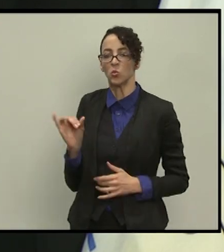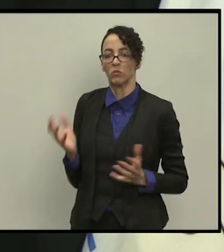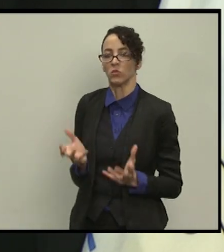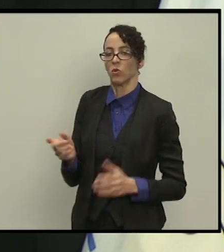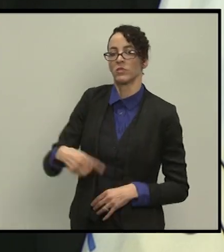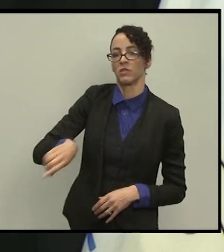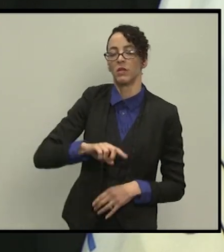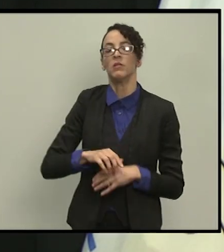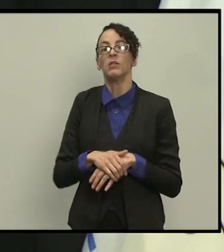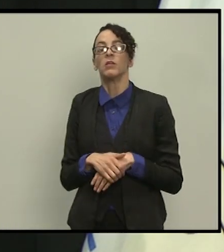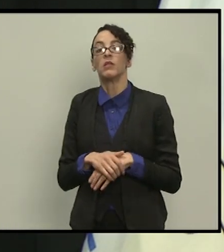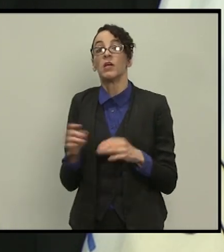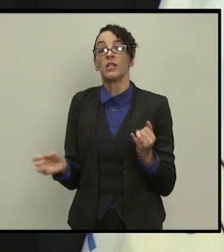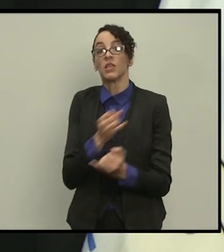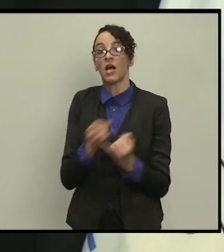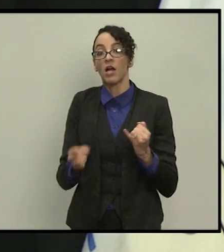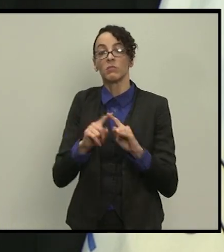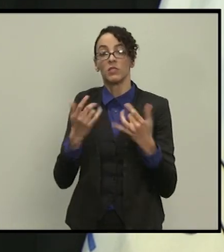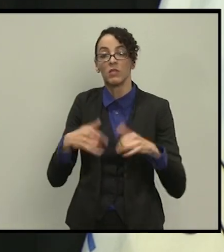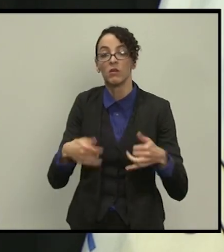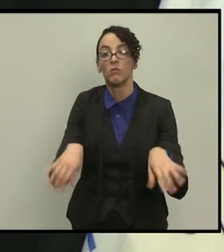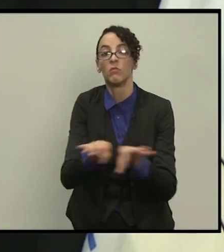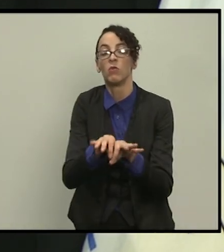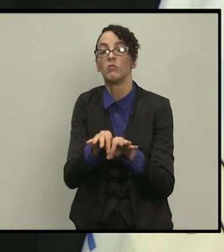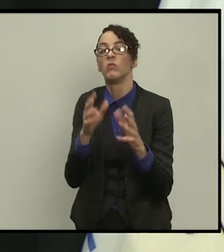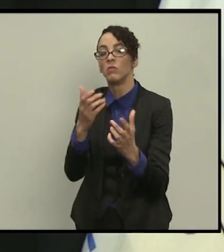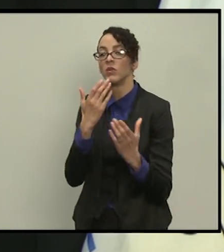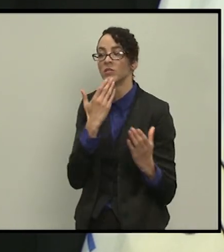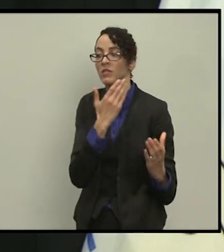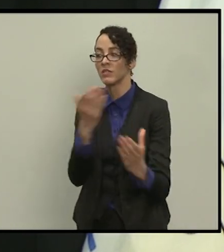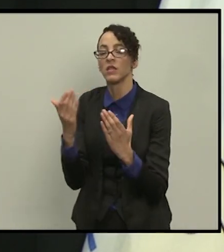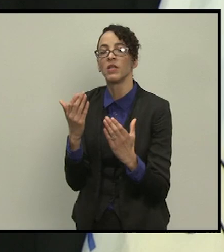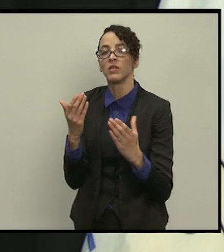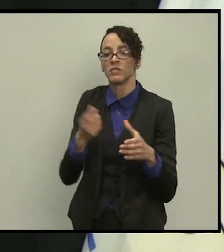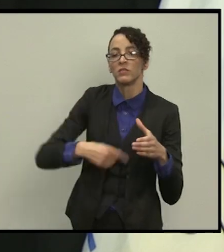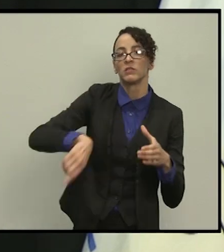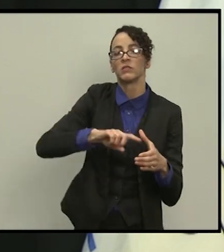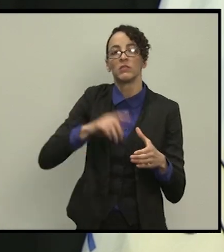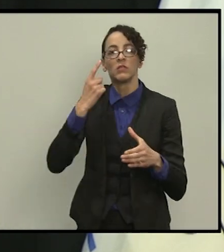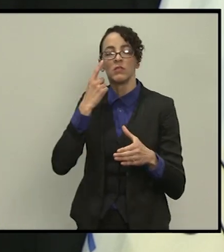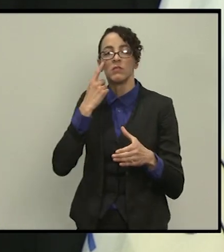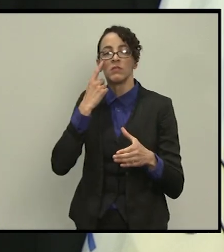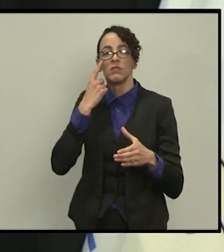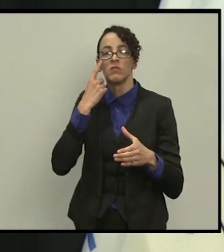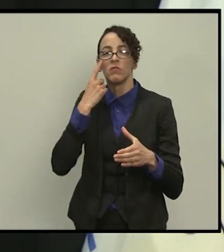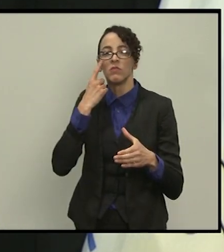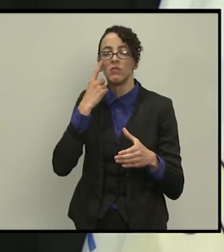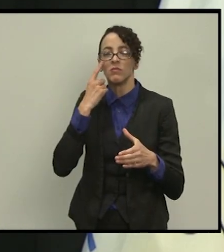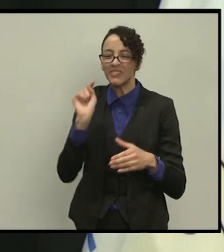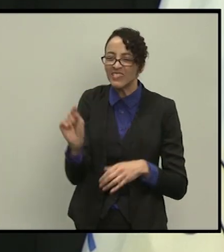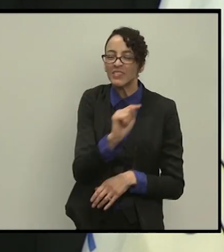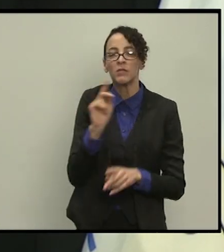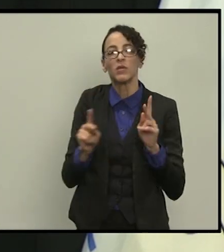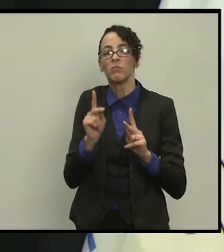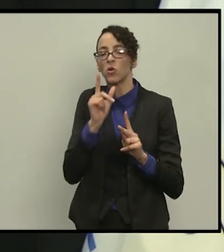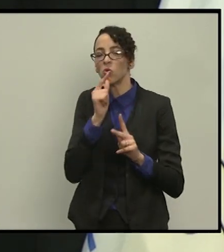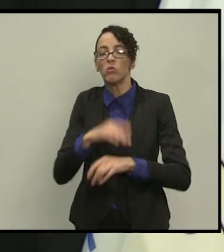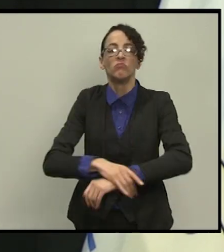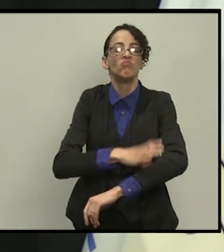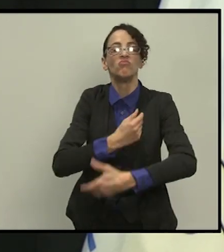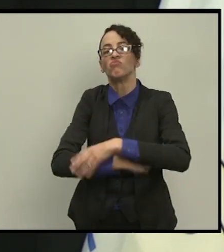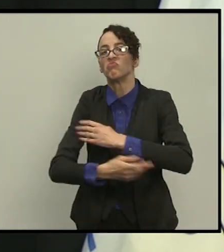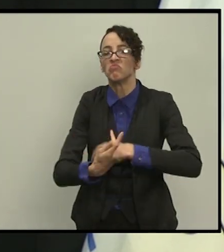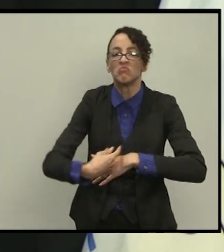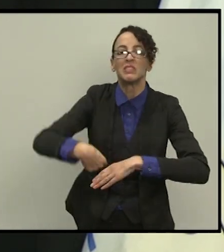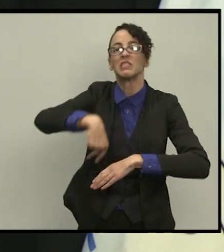their dedication and commitment to serving our community. People have stepped up, as the mayor said, individually and